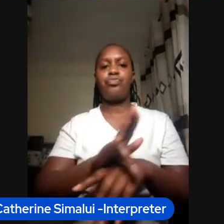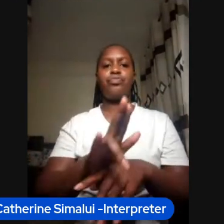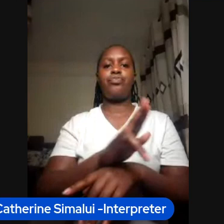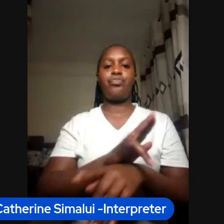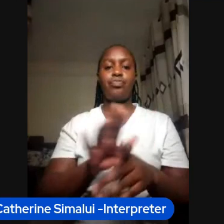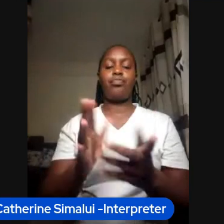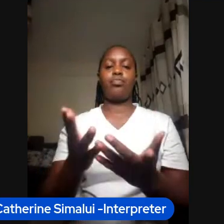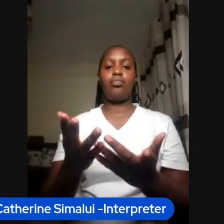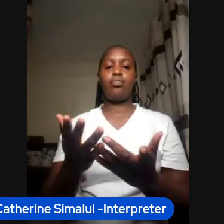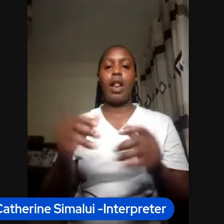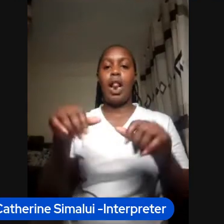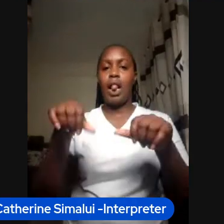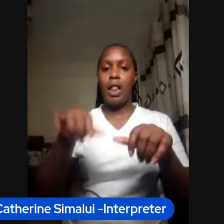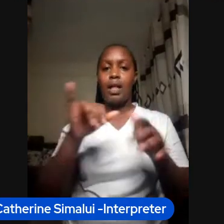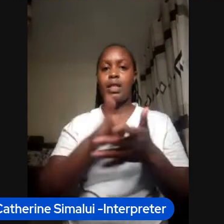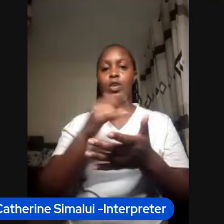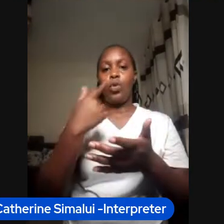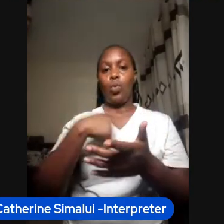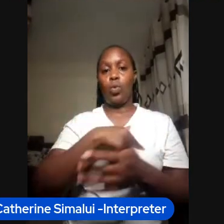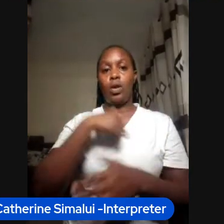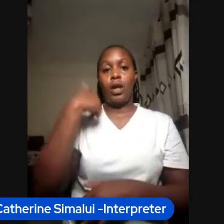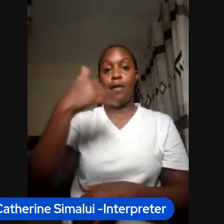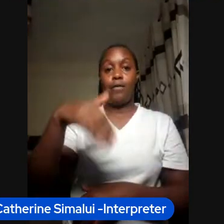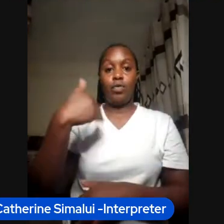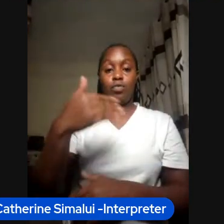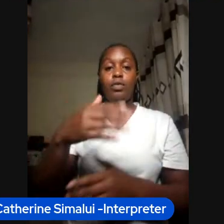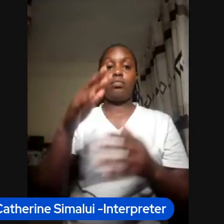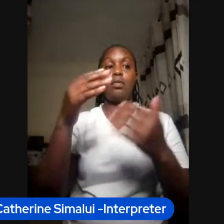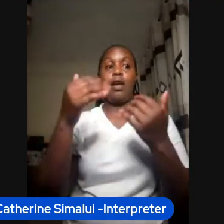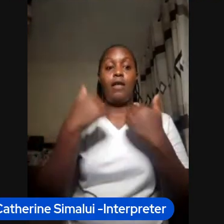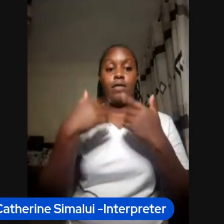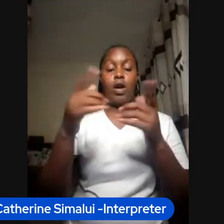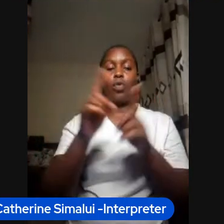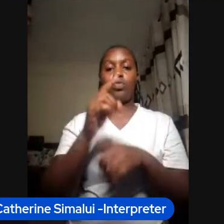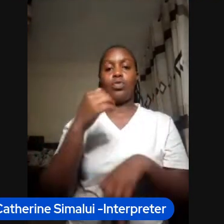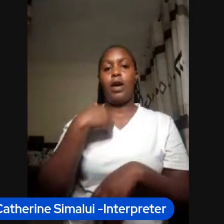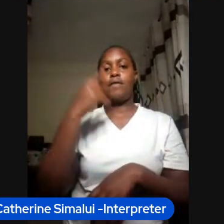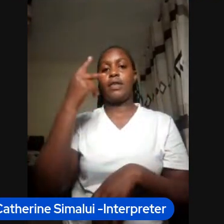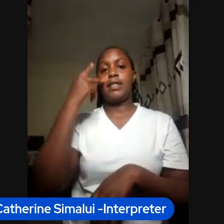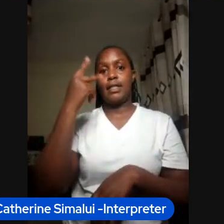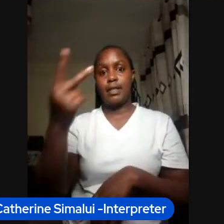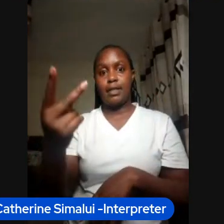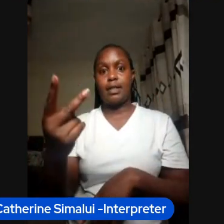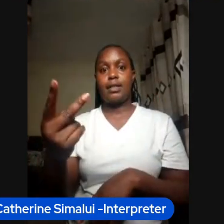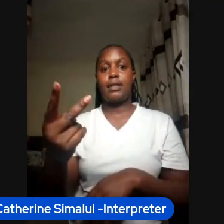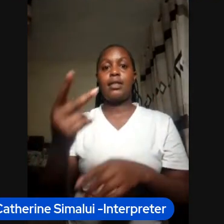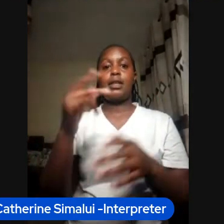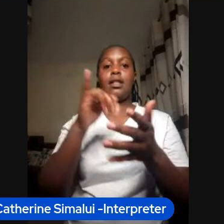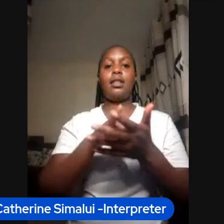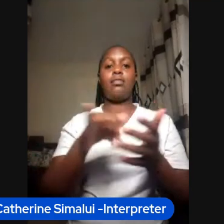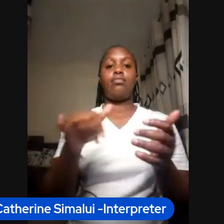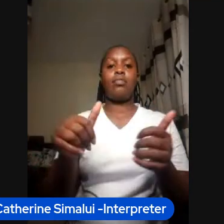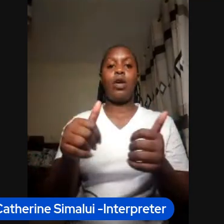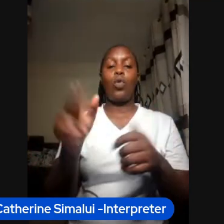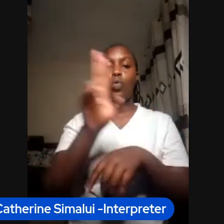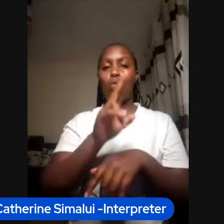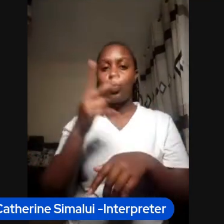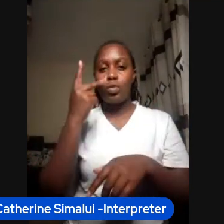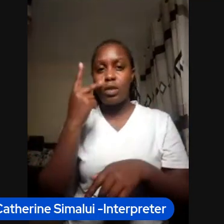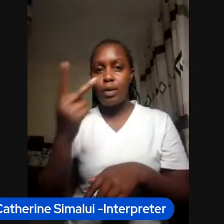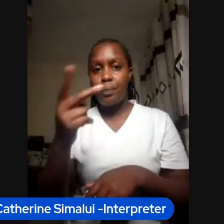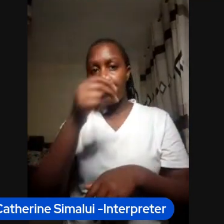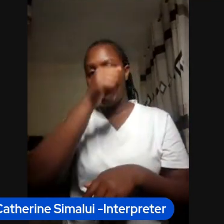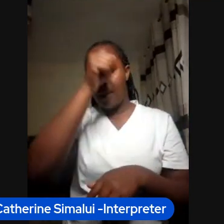repetitively. We have always seen it, and we have been seeing it. We see a brand, we see people